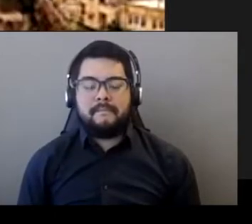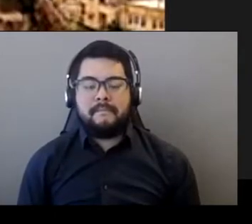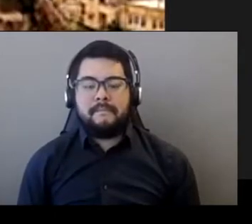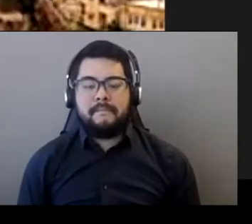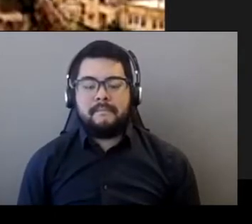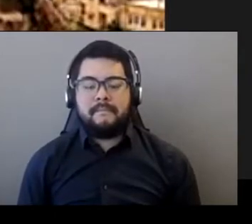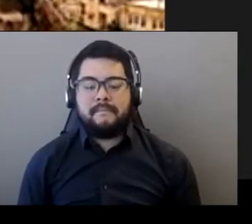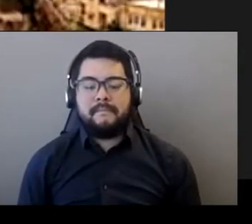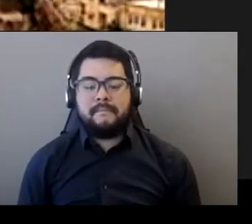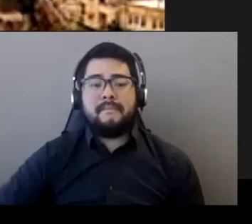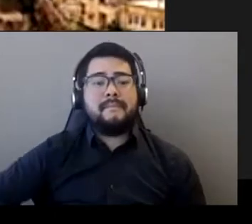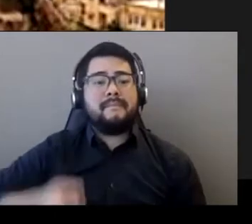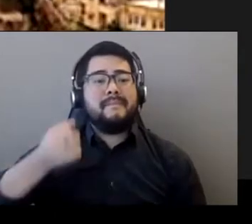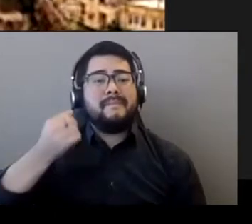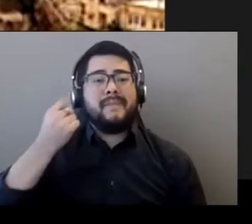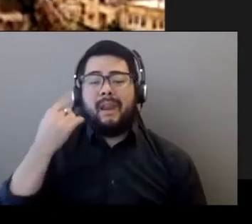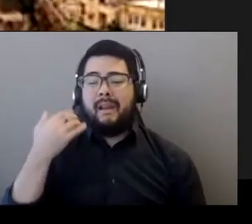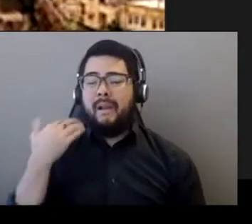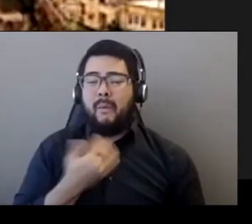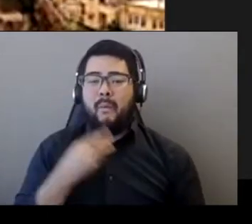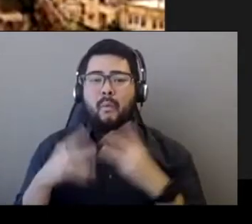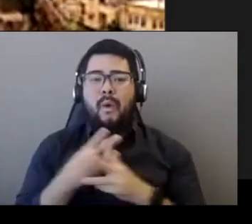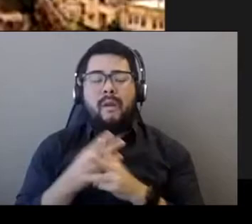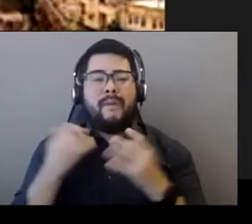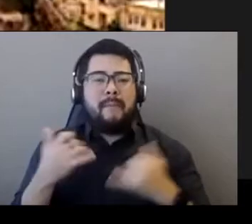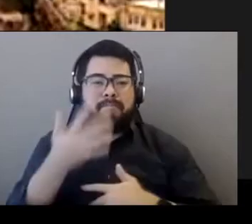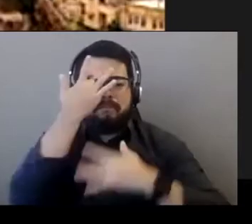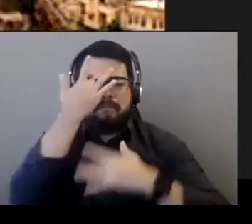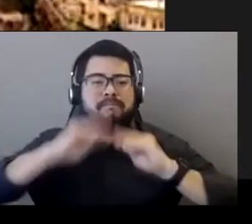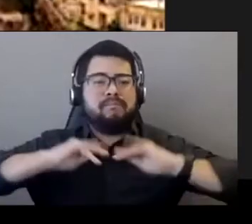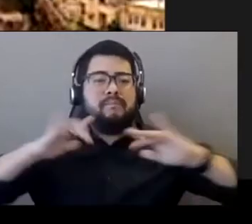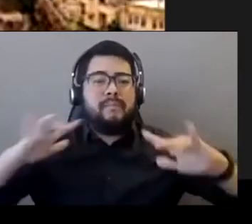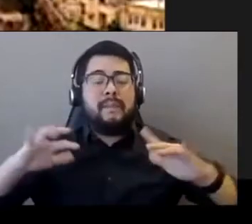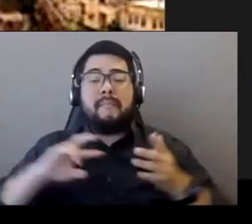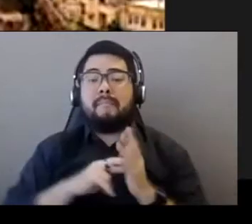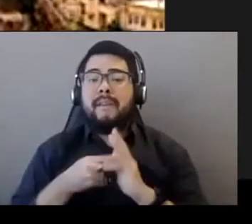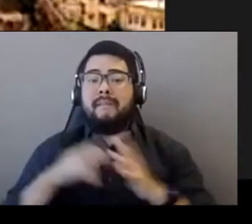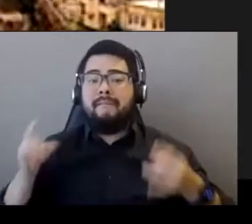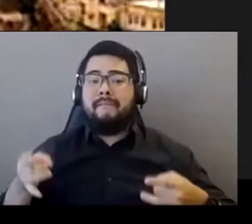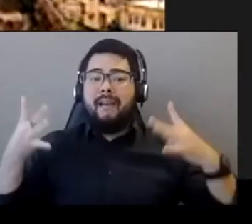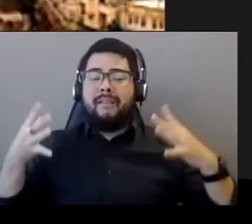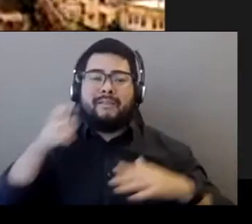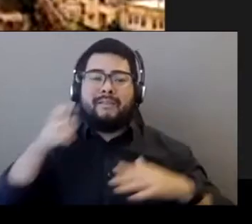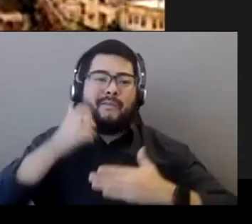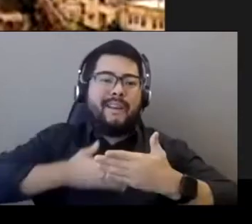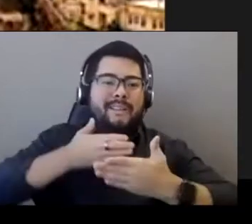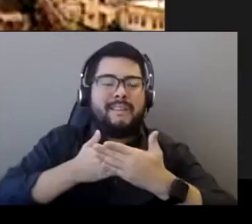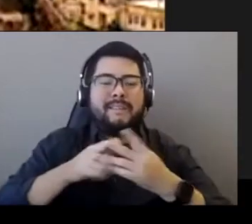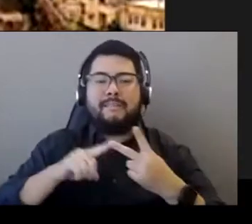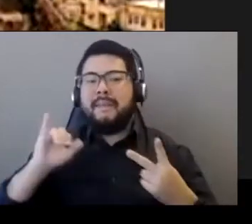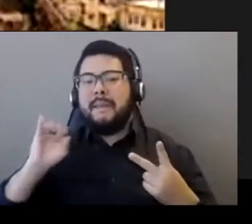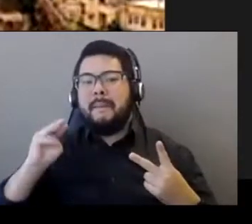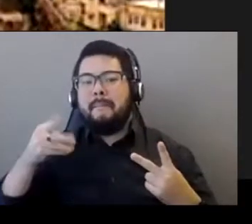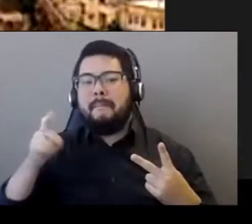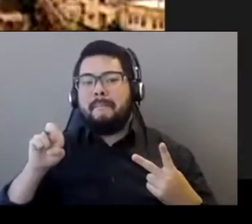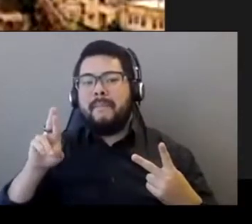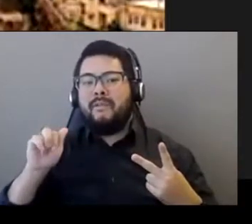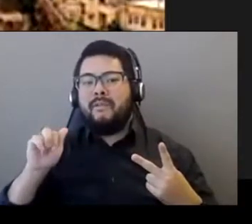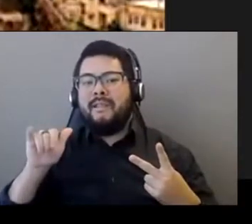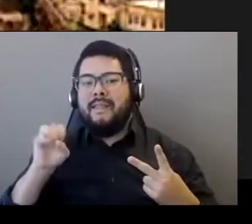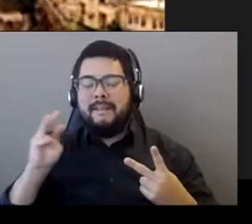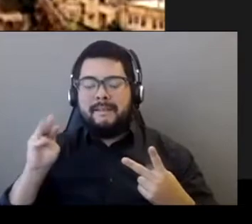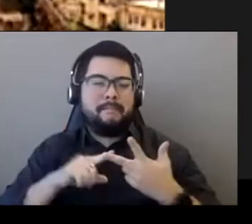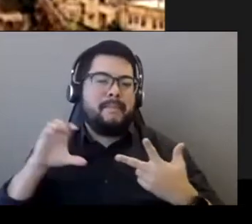Given the realities of a pandemic that has made the violence of racism, imperialism, and capitalism more